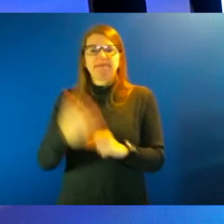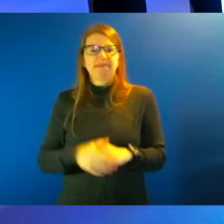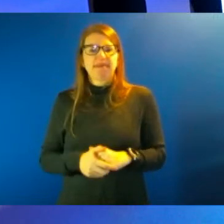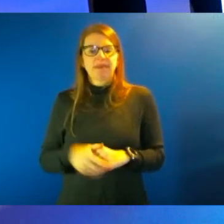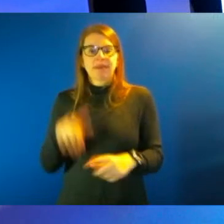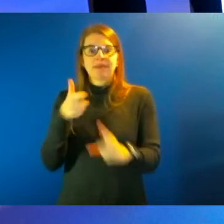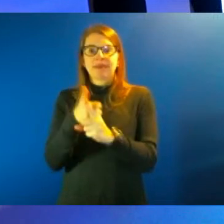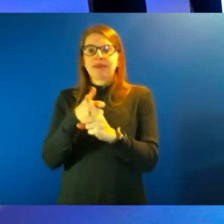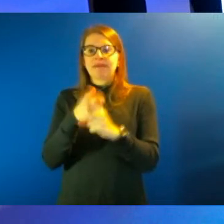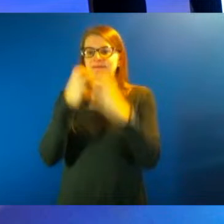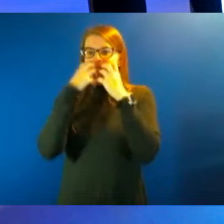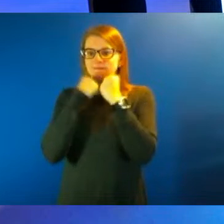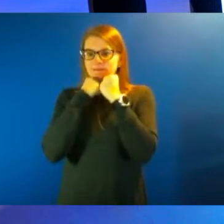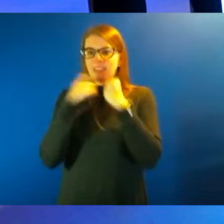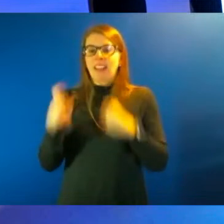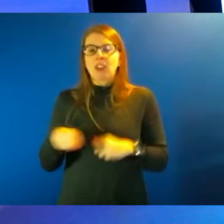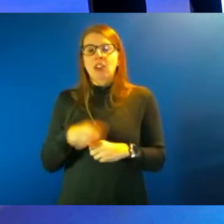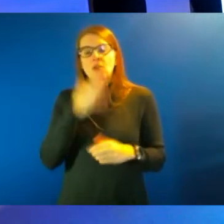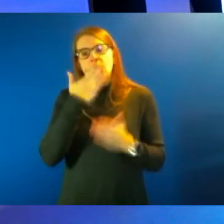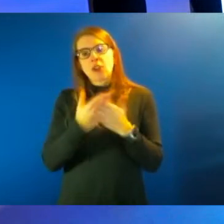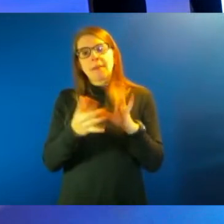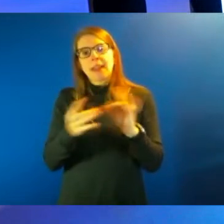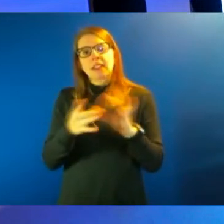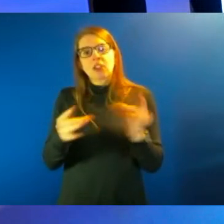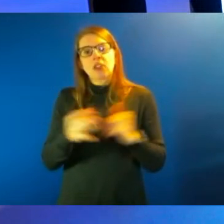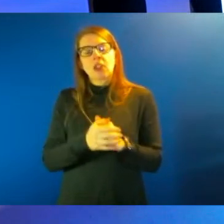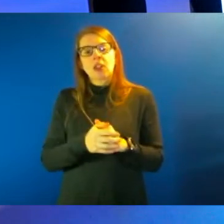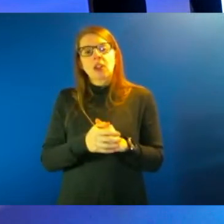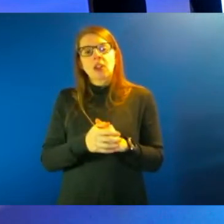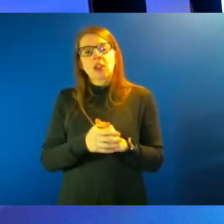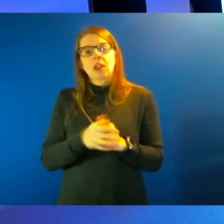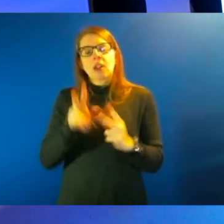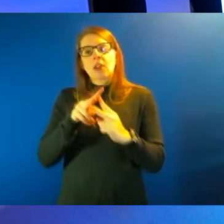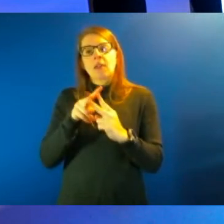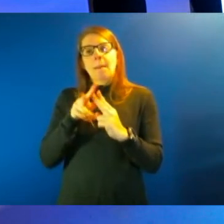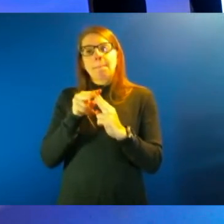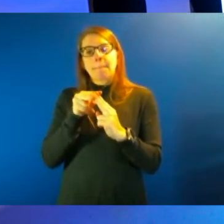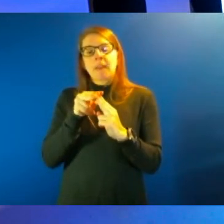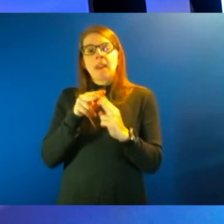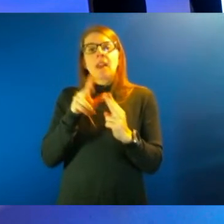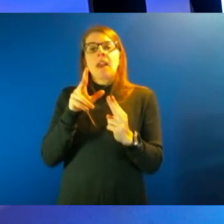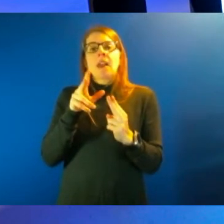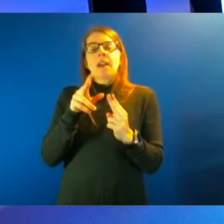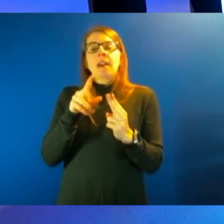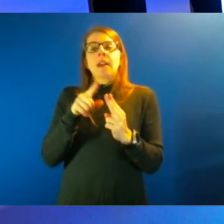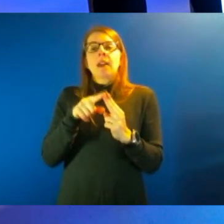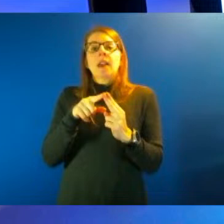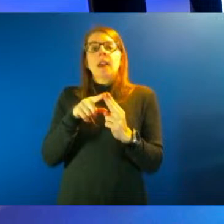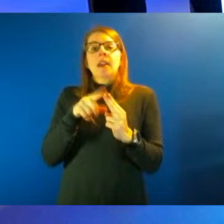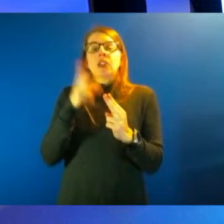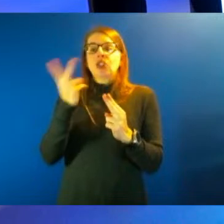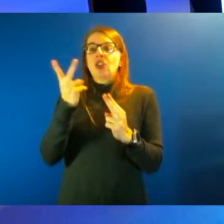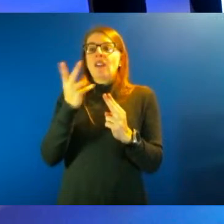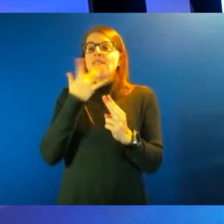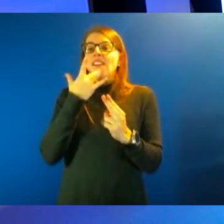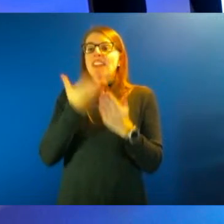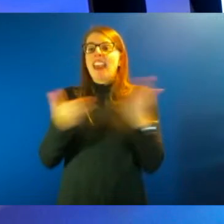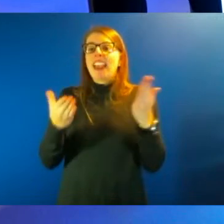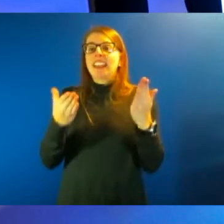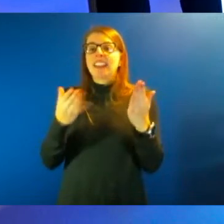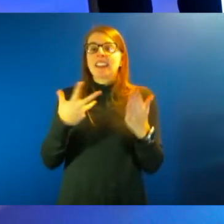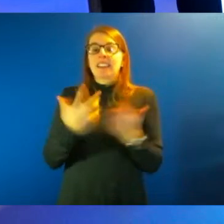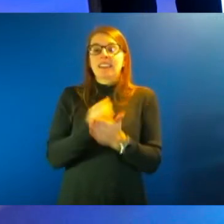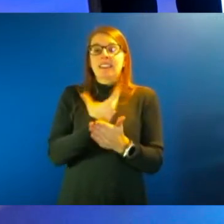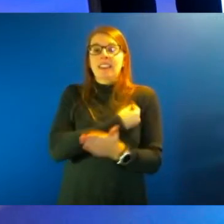to. That's a good message. And we're going to combine two of your favorite things, getting vaccinated and the Chiefs, all in one. Okay, so check